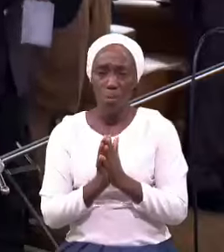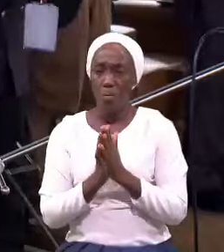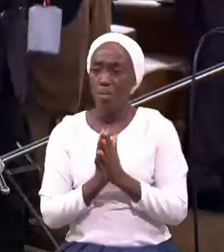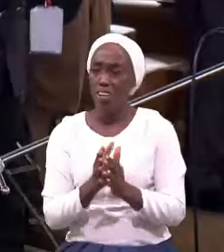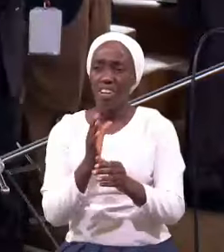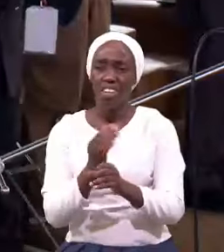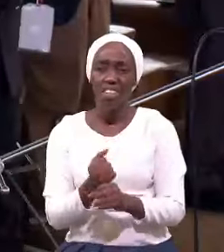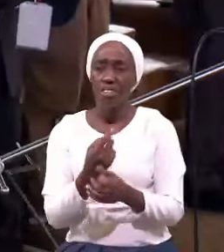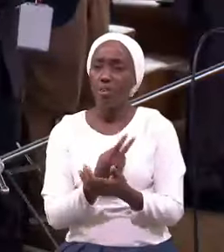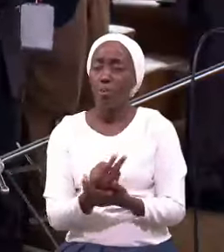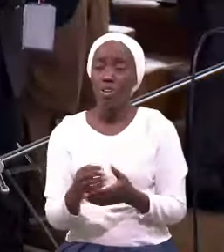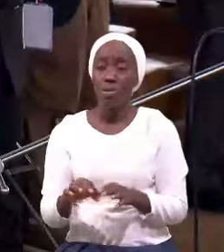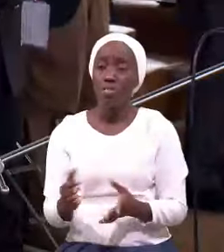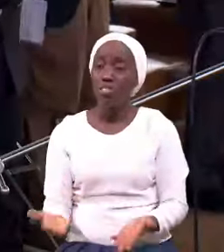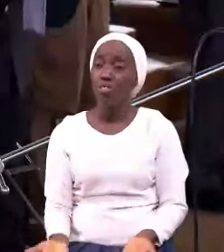Raise up.